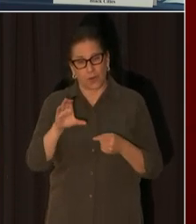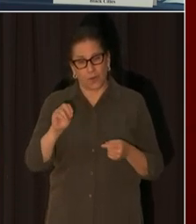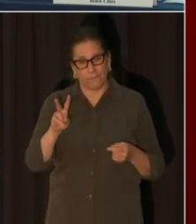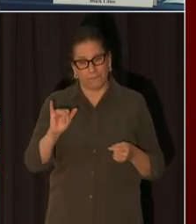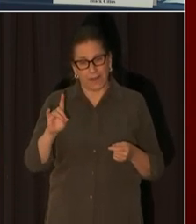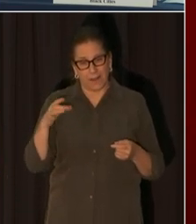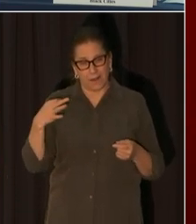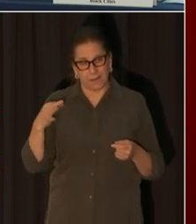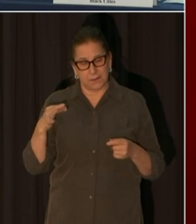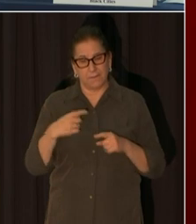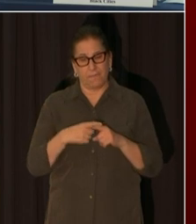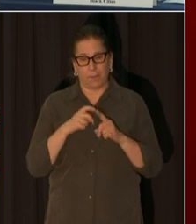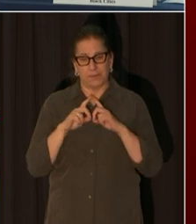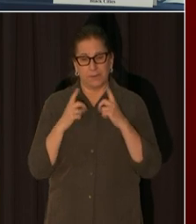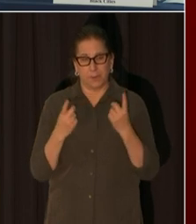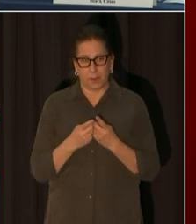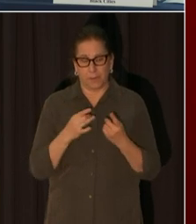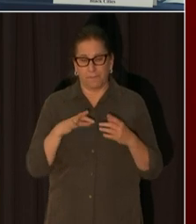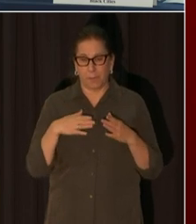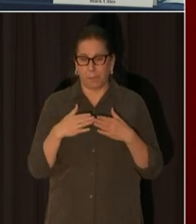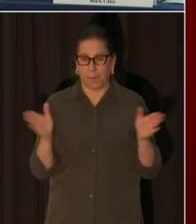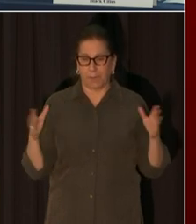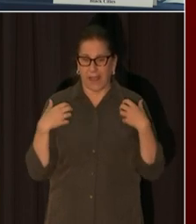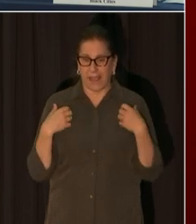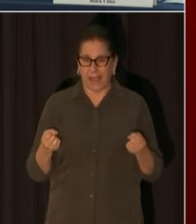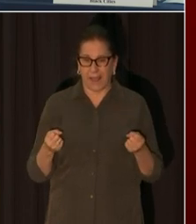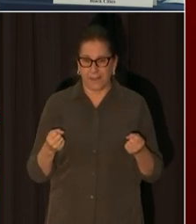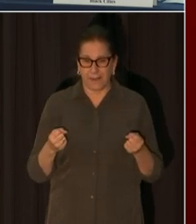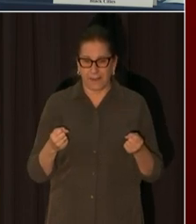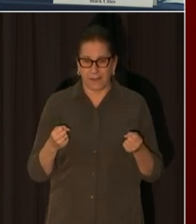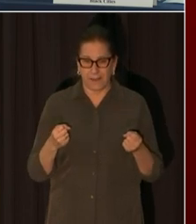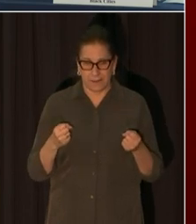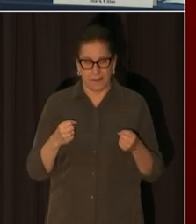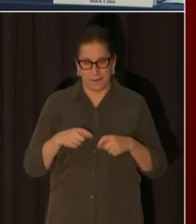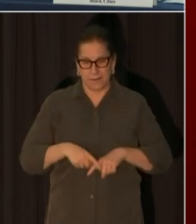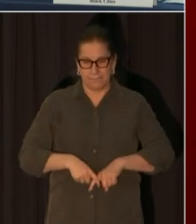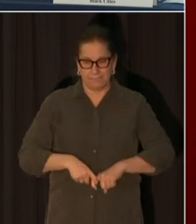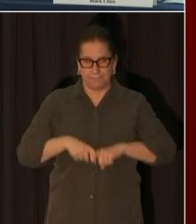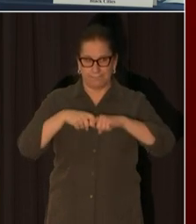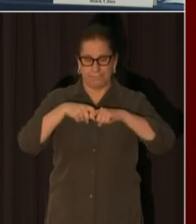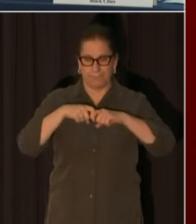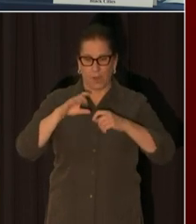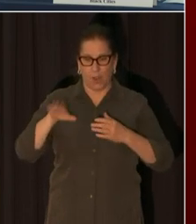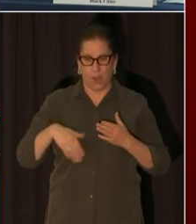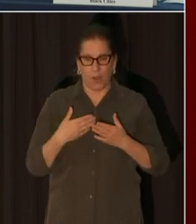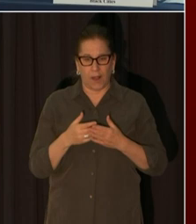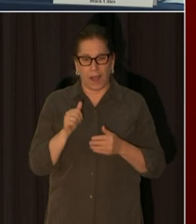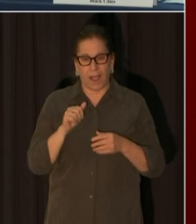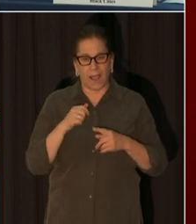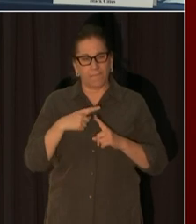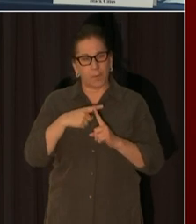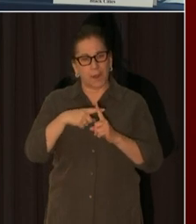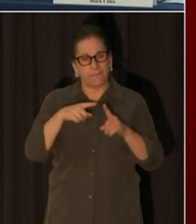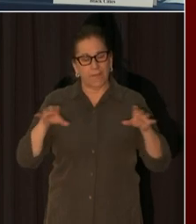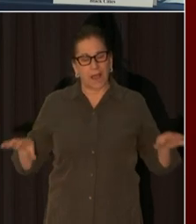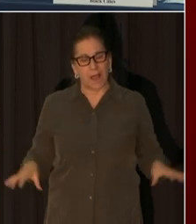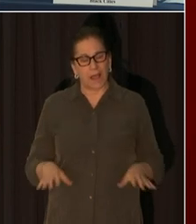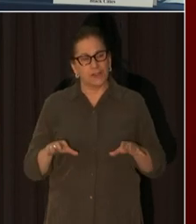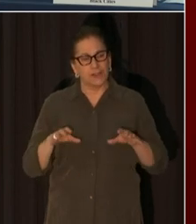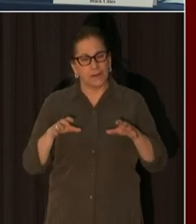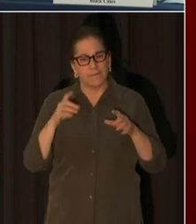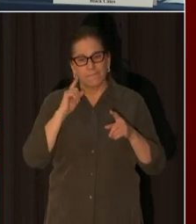all affirmative action obligations of supply and service and construction contracts. Meanwhile, the staggered, insufficient federal